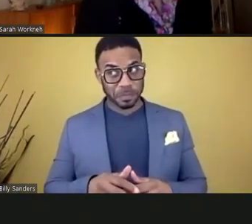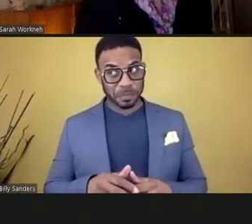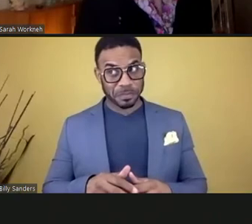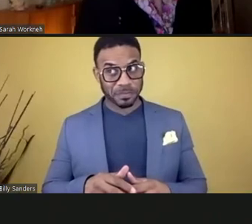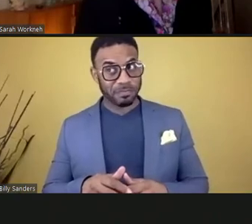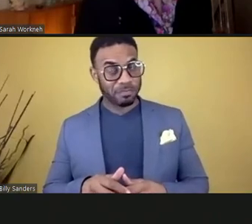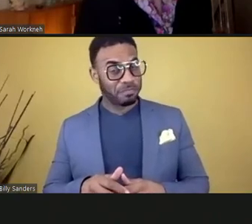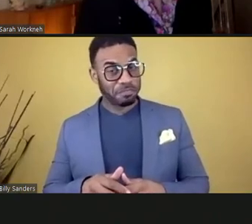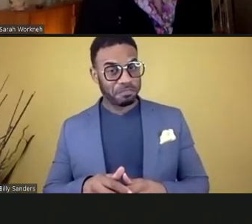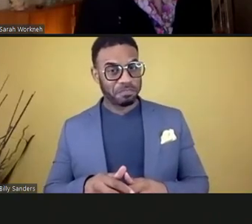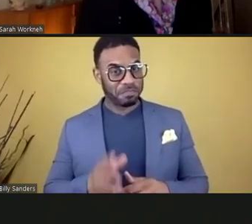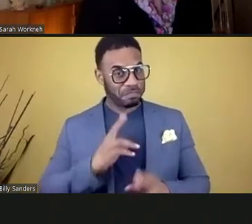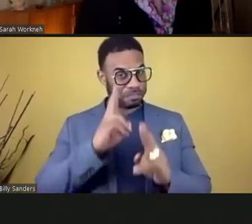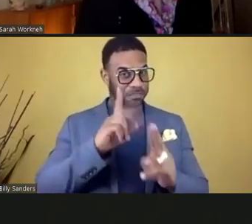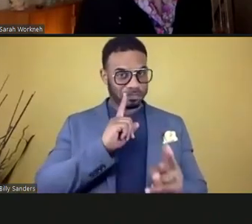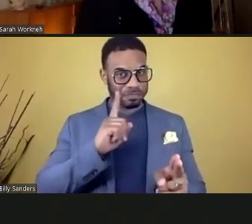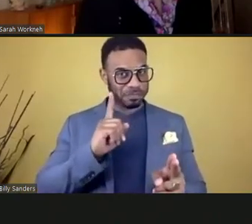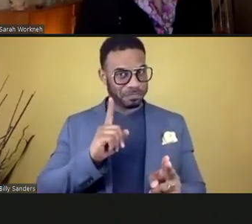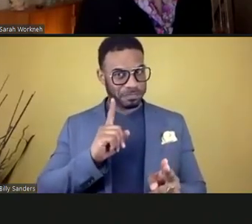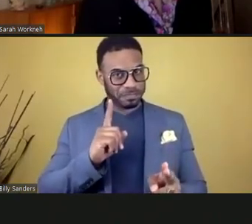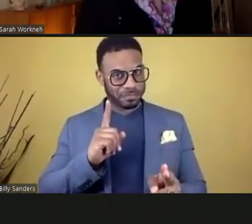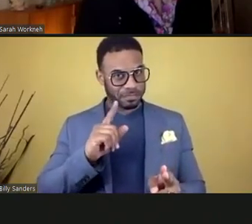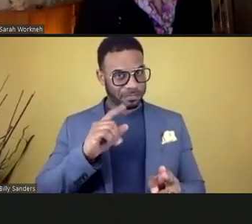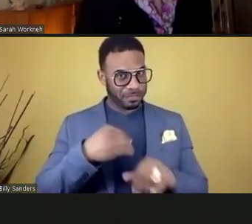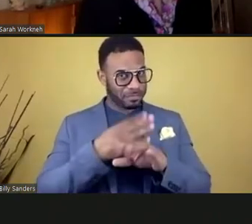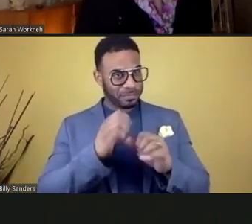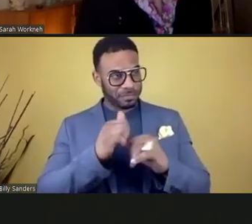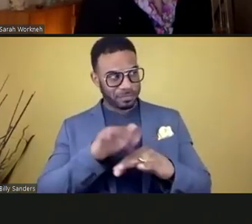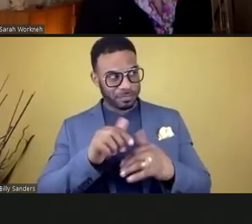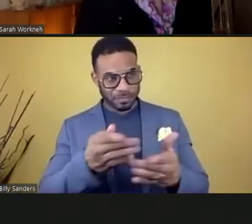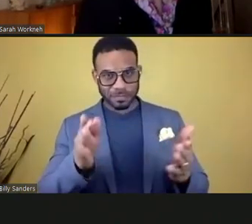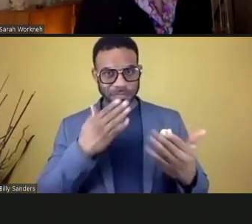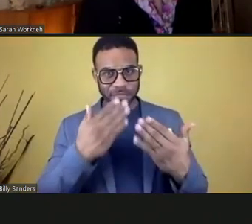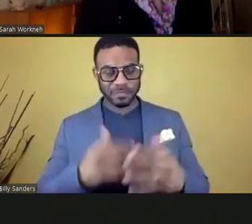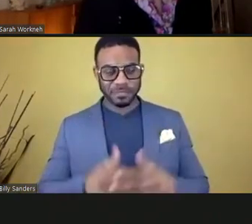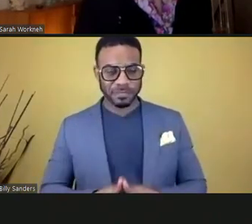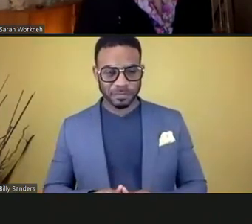I'm just honored to be in a Zoom room with all of you. So thank you.